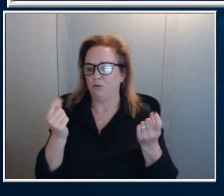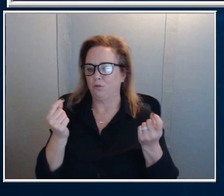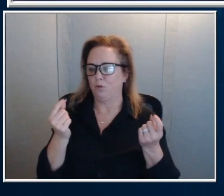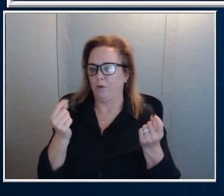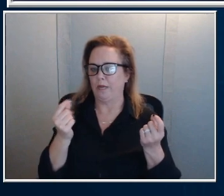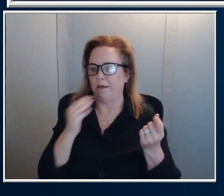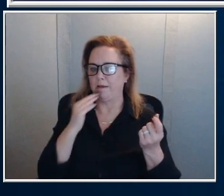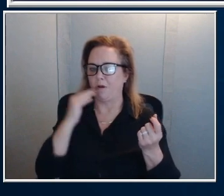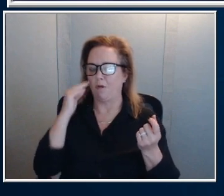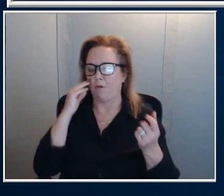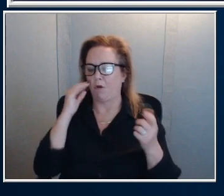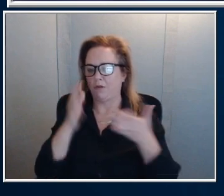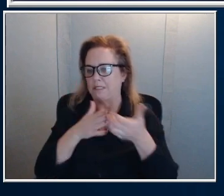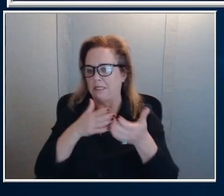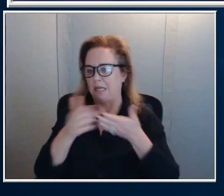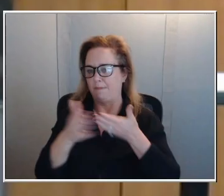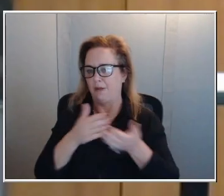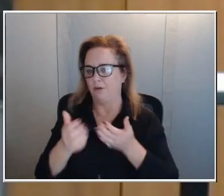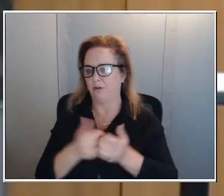CPR, or does it not matter?